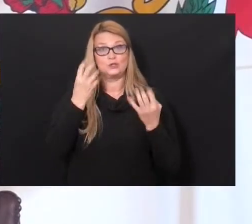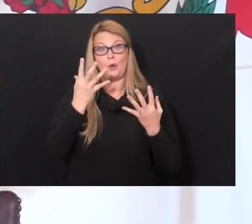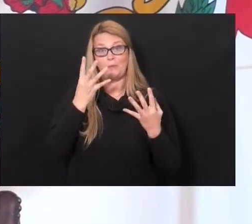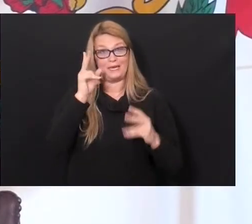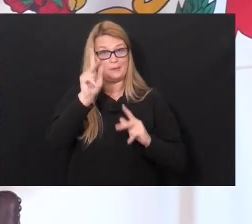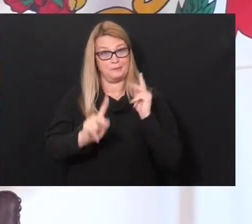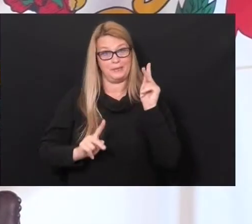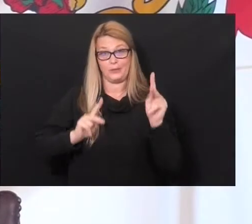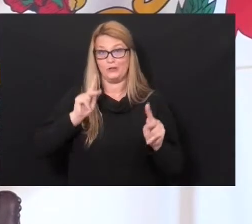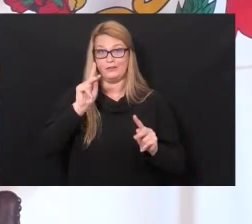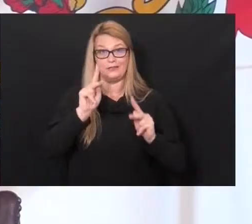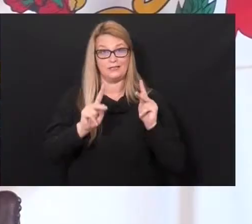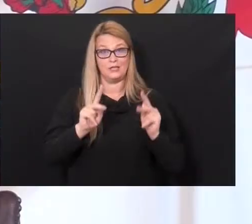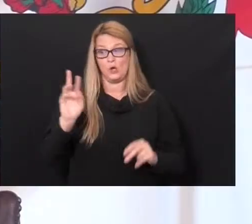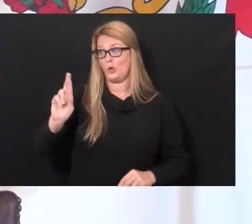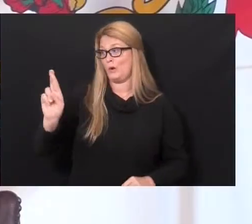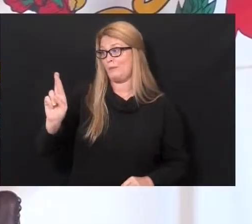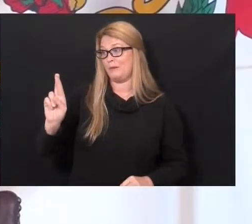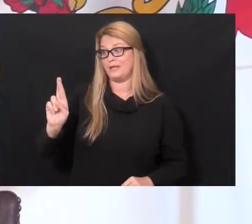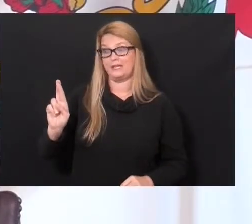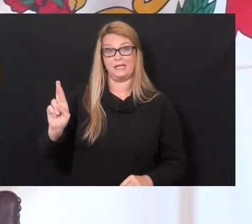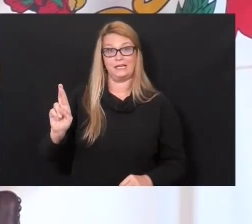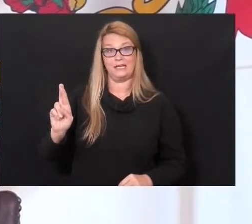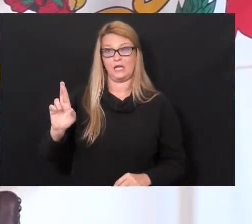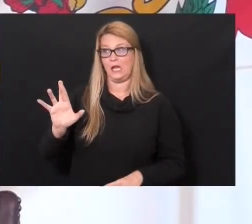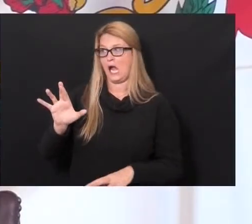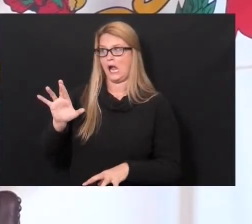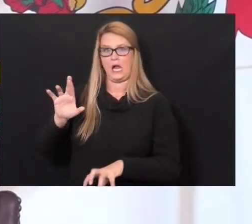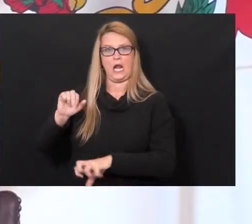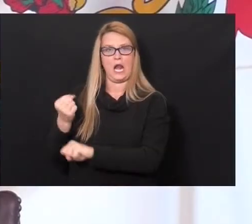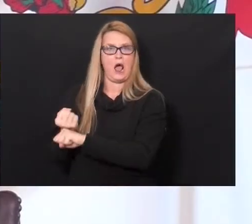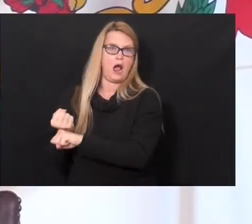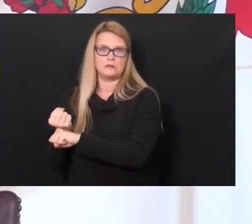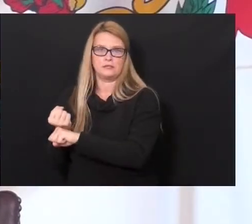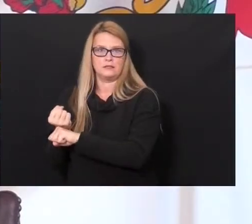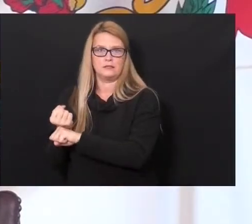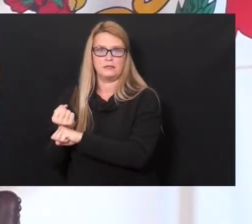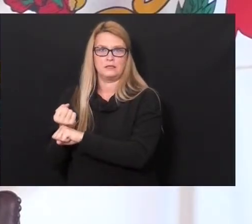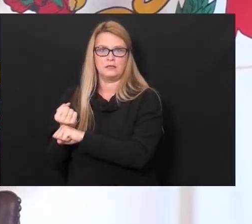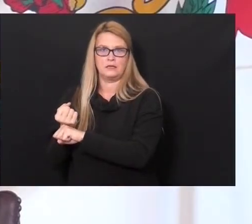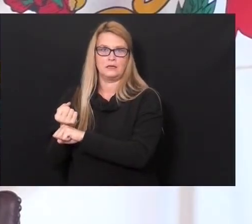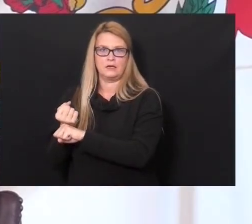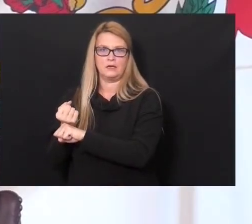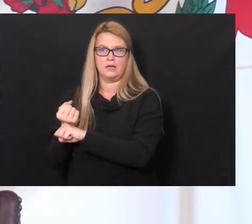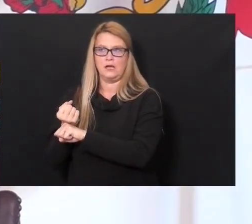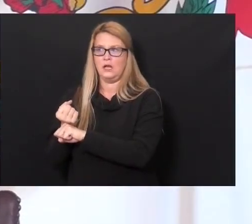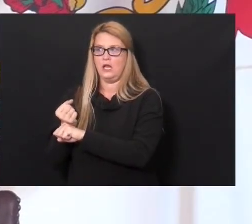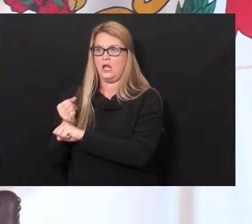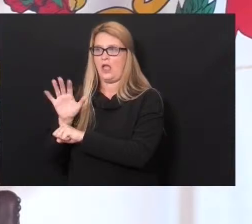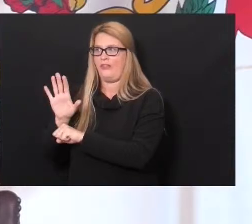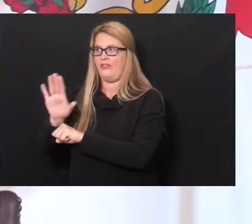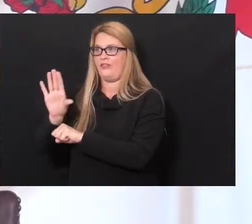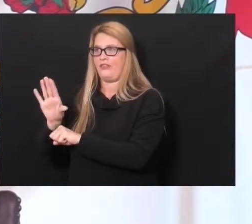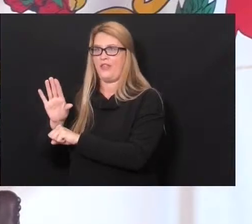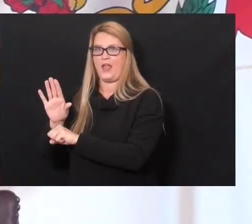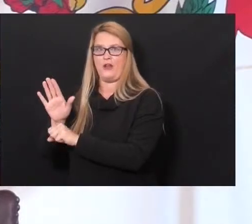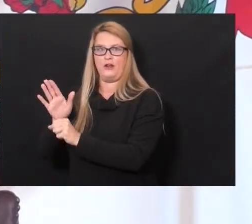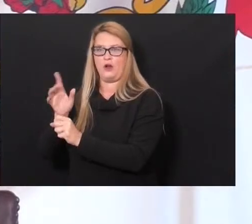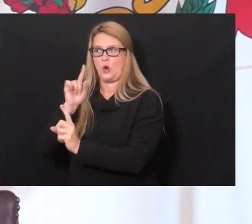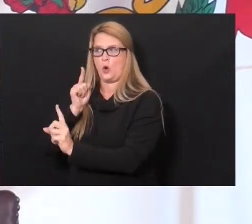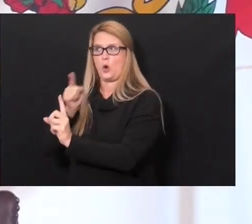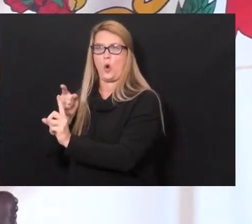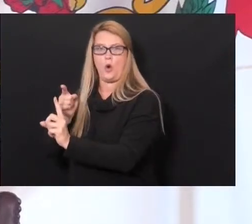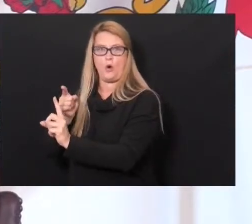people, the Republicans were locked on, on trying to, per se,